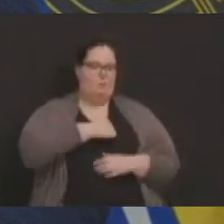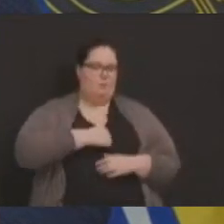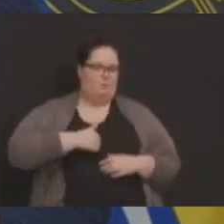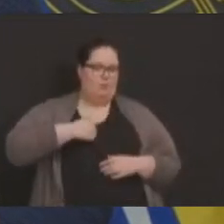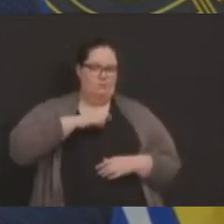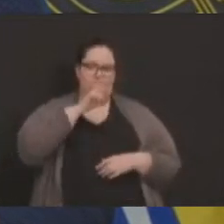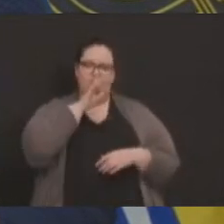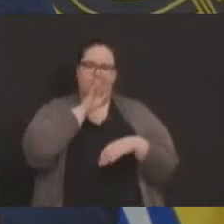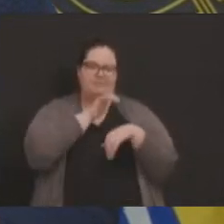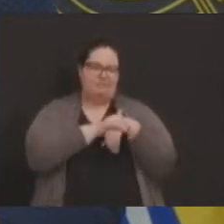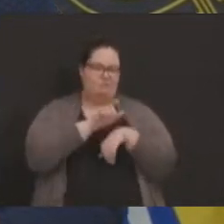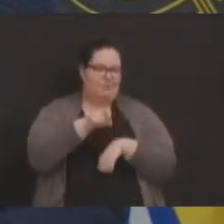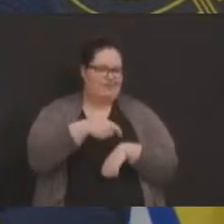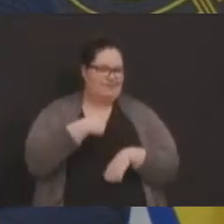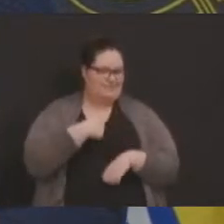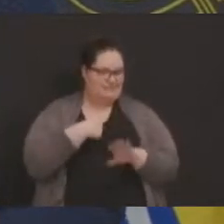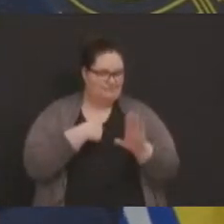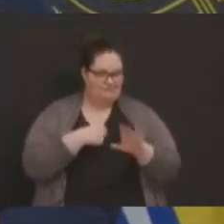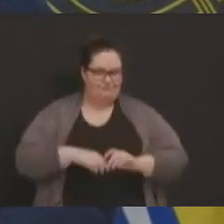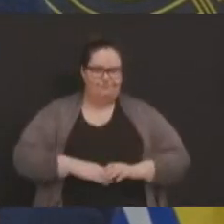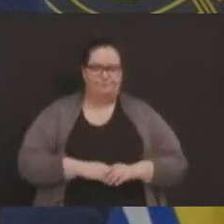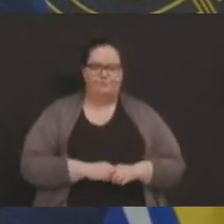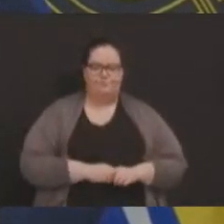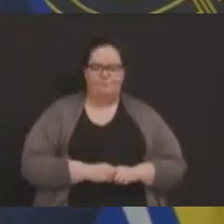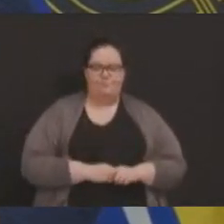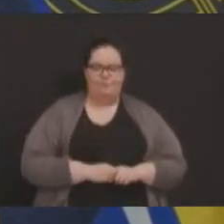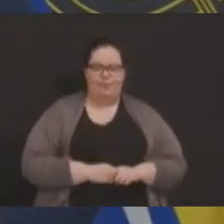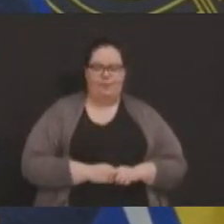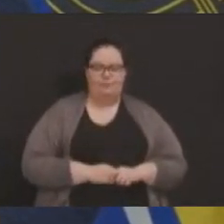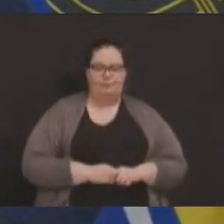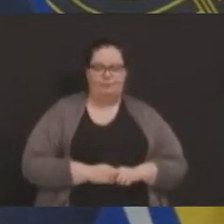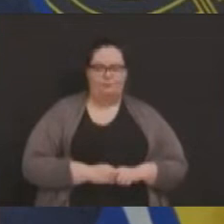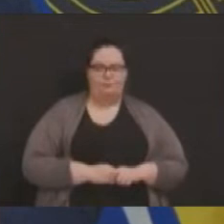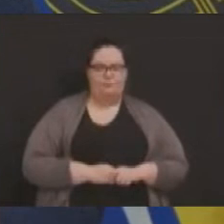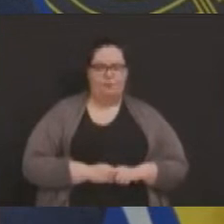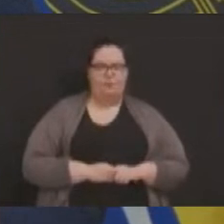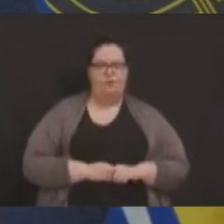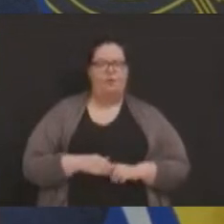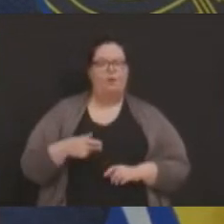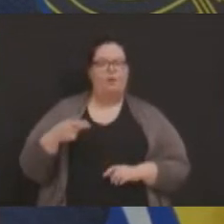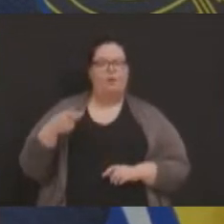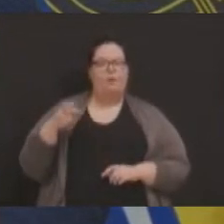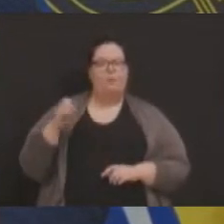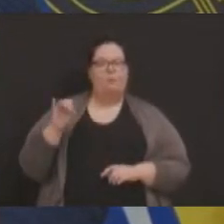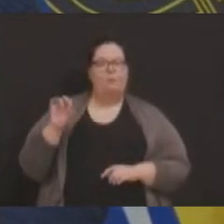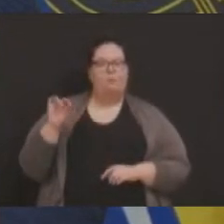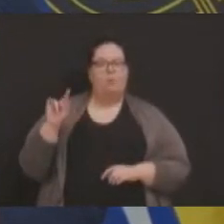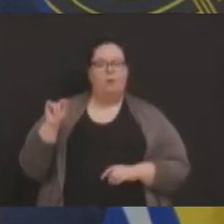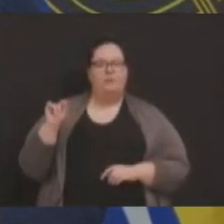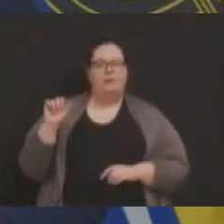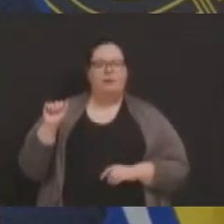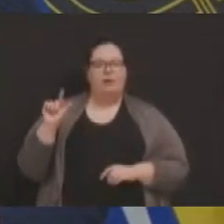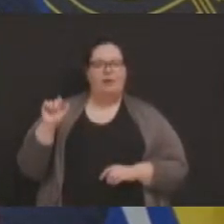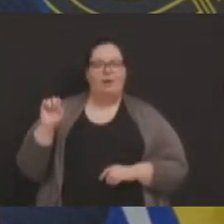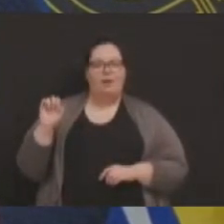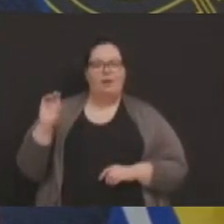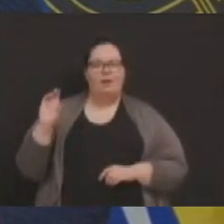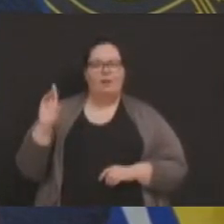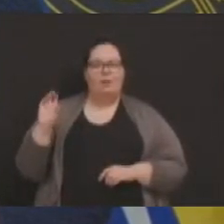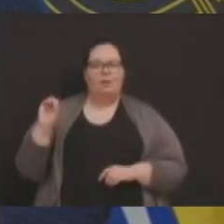residents are able to come over once a week for necessities. They may come over for work. They may come over for medical